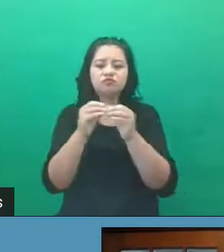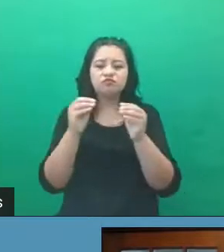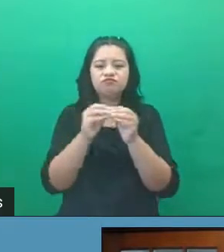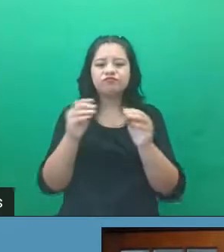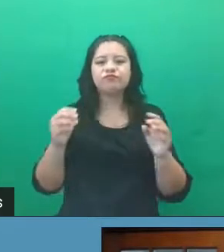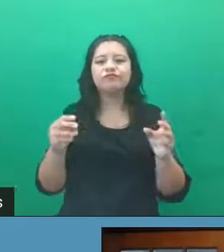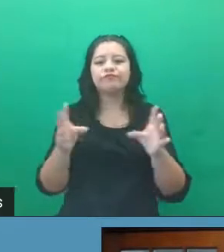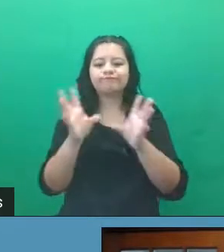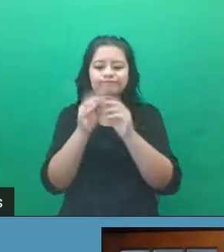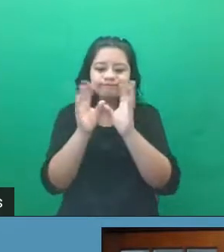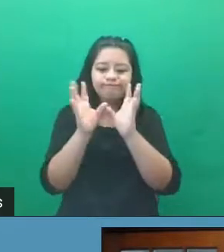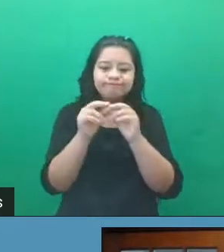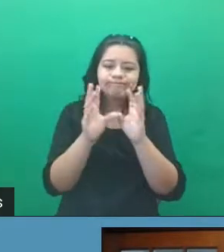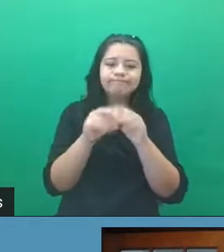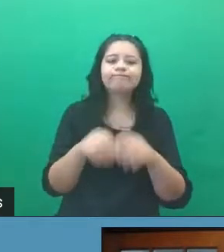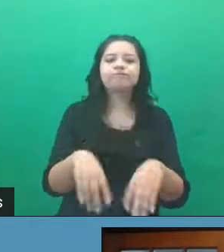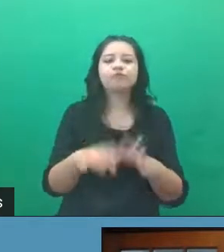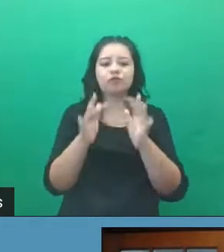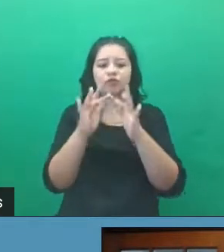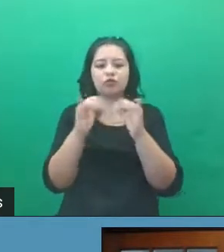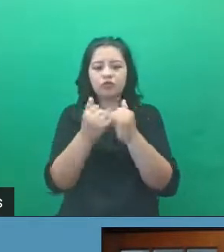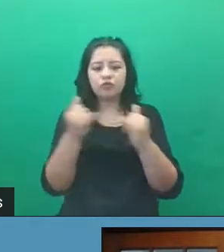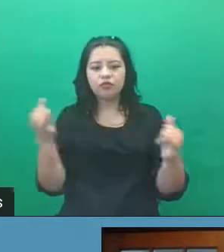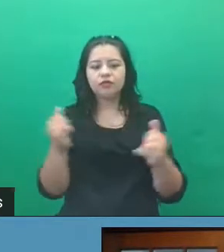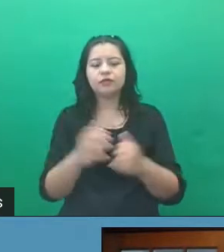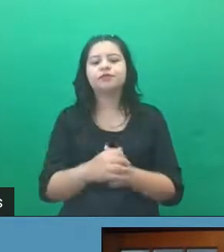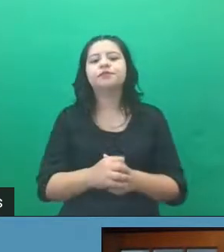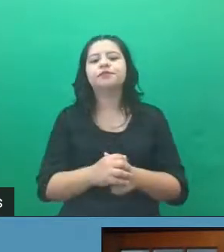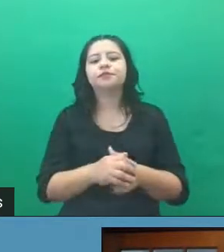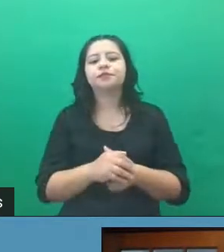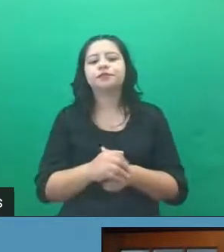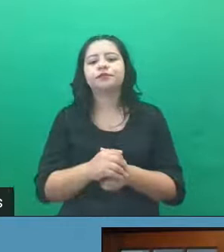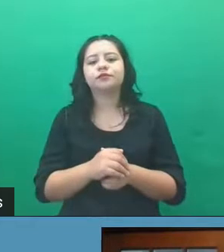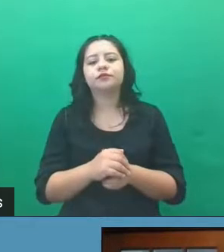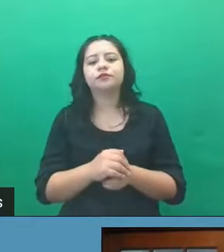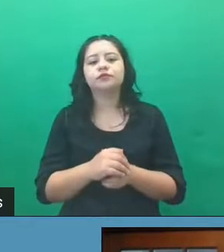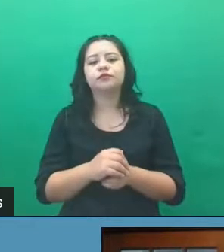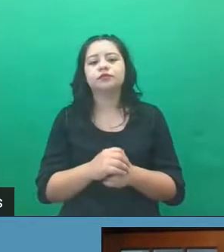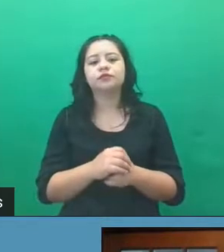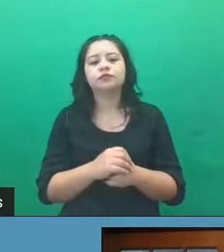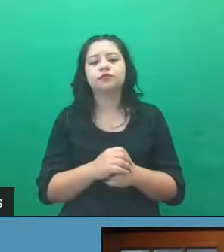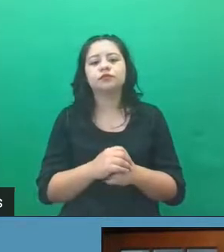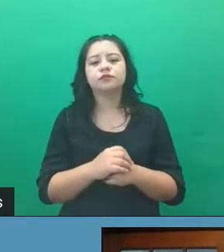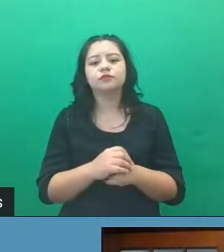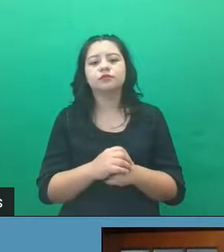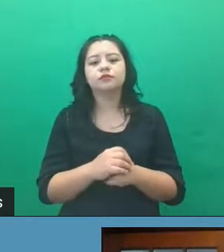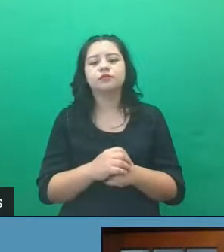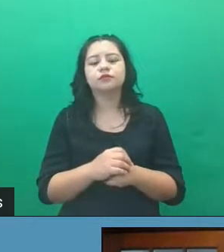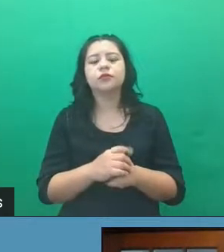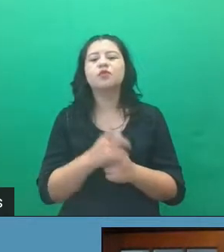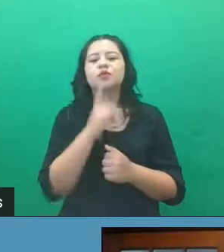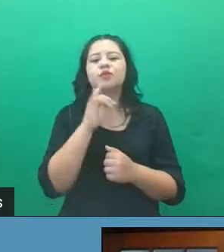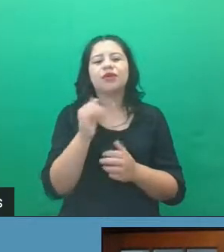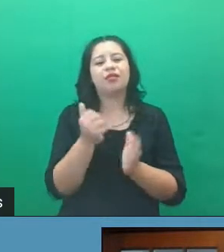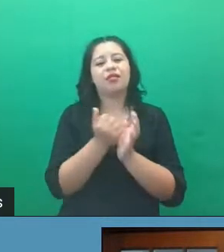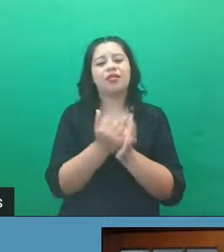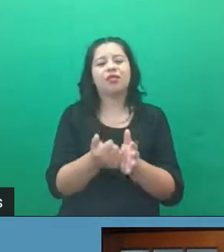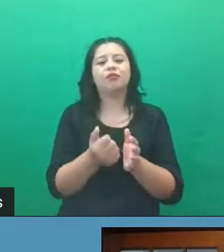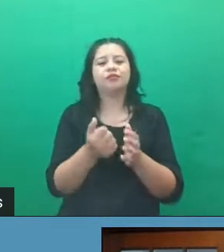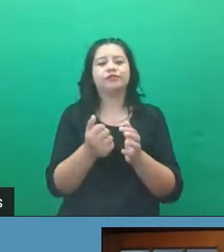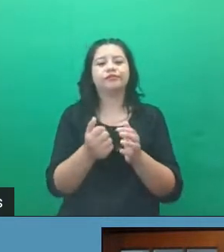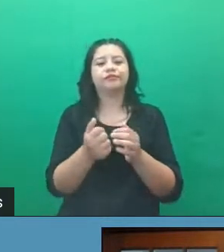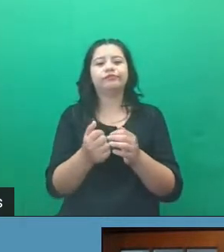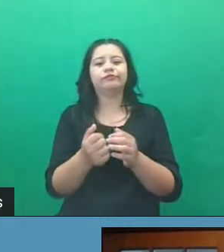The responses to the virtual event that we put on this year were really helped ground the fact that we need to do